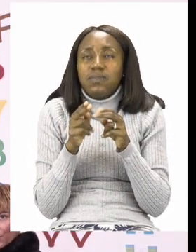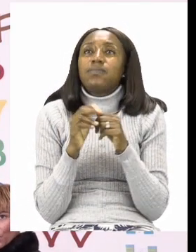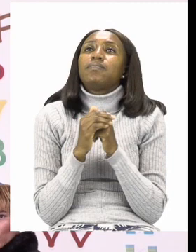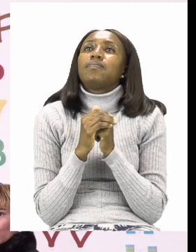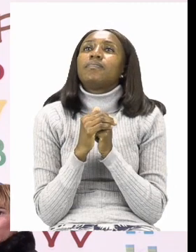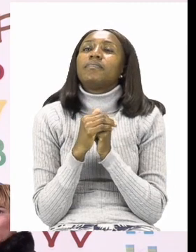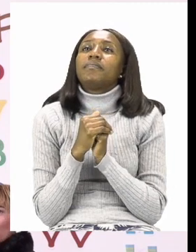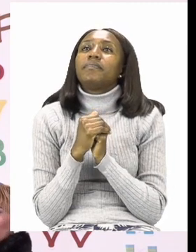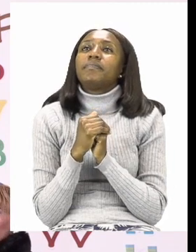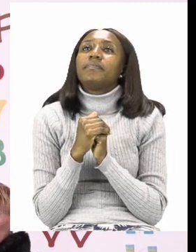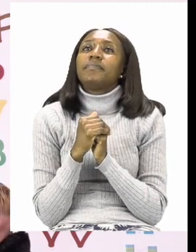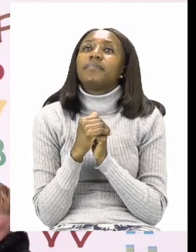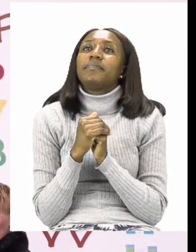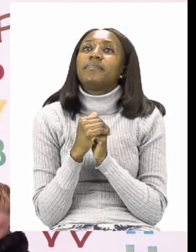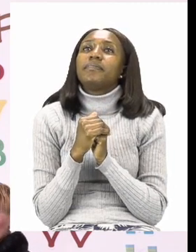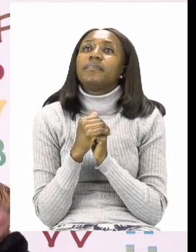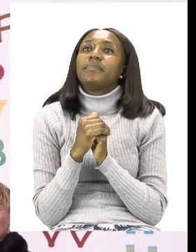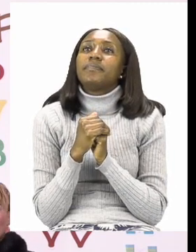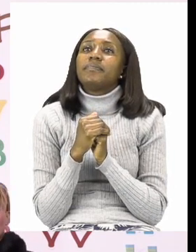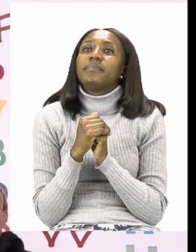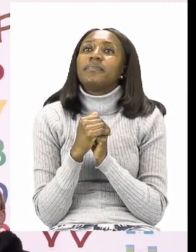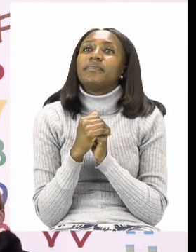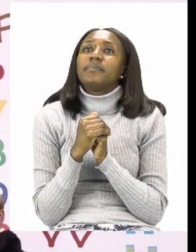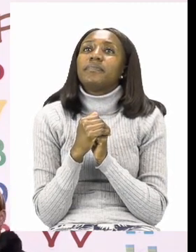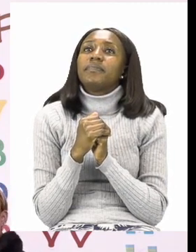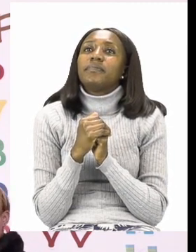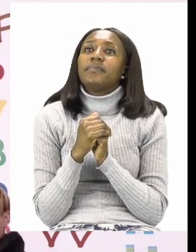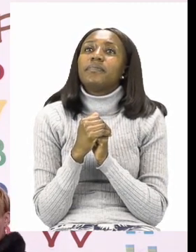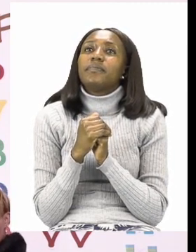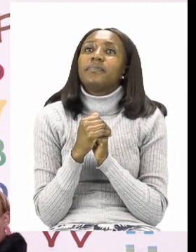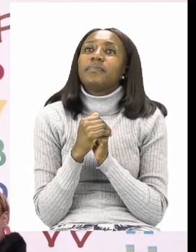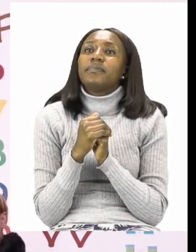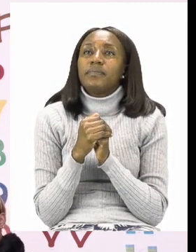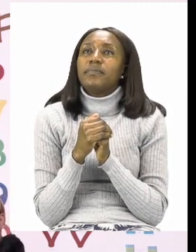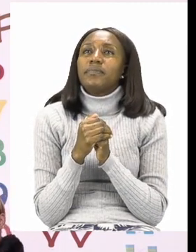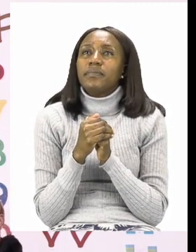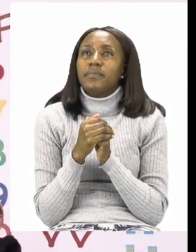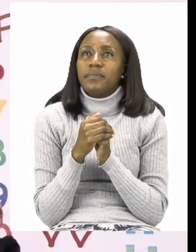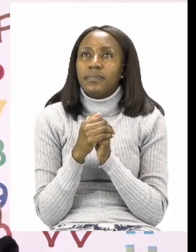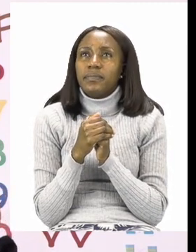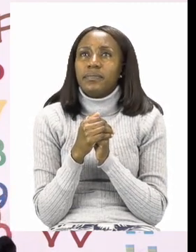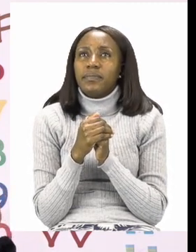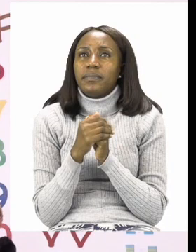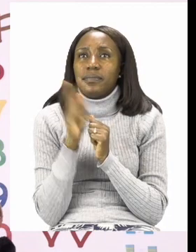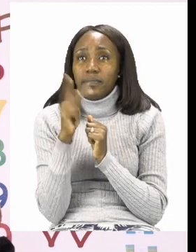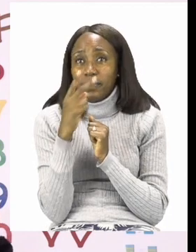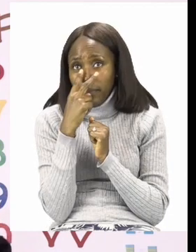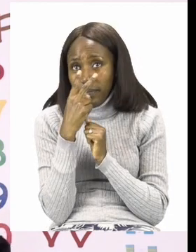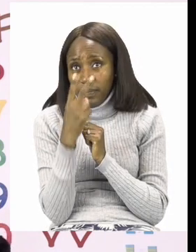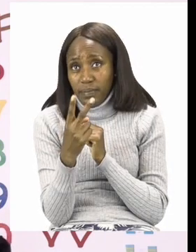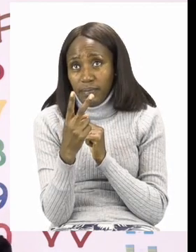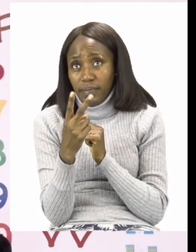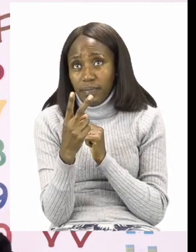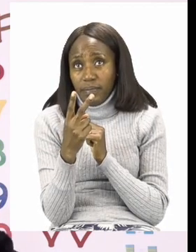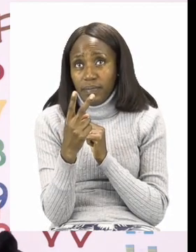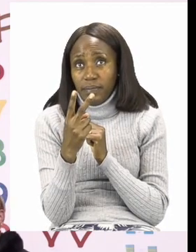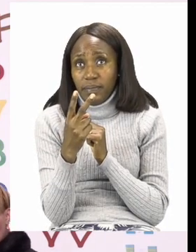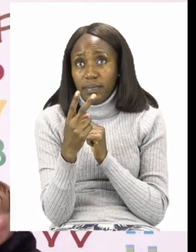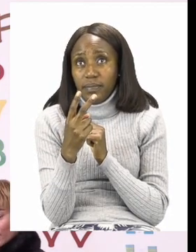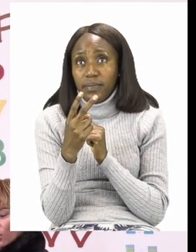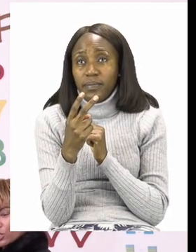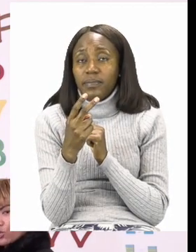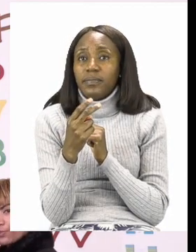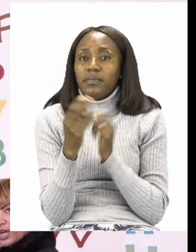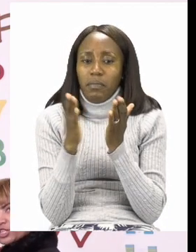Okay, so you can have a look at these contraction words again, and then in the activity on